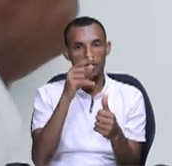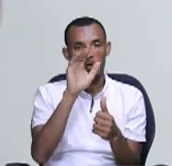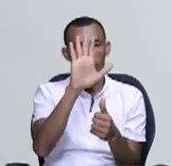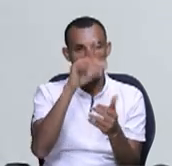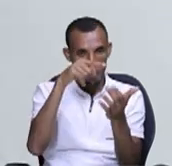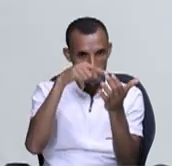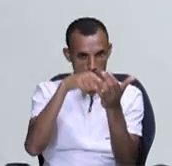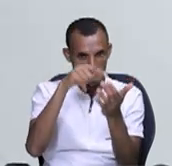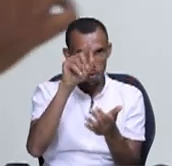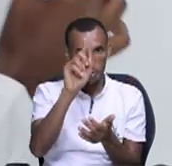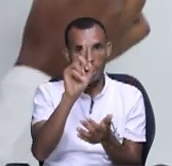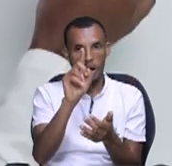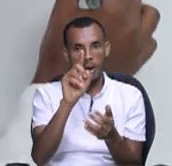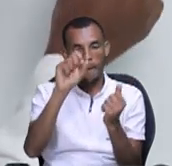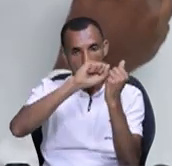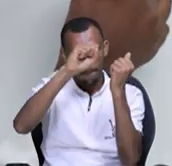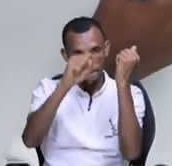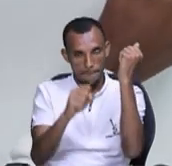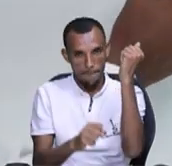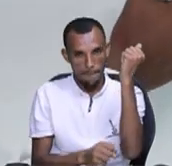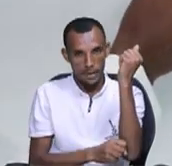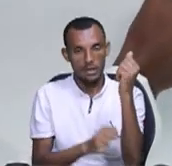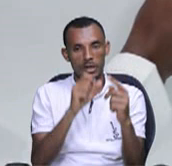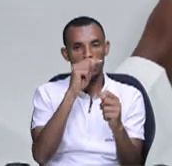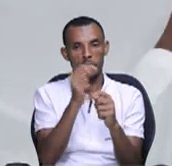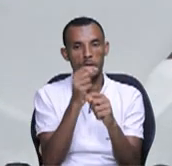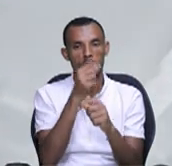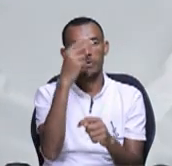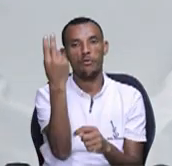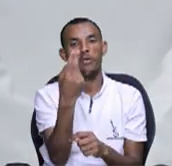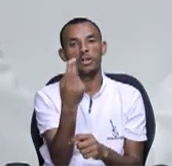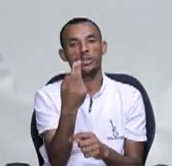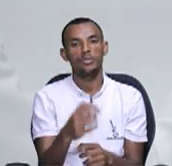5.1 basic trigonometric function.